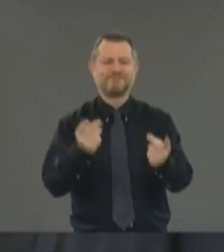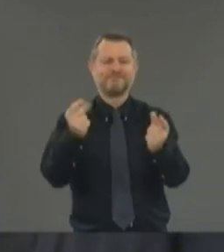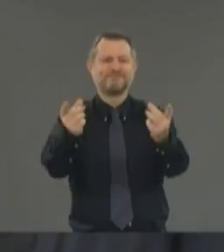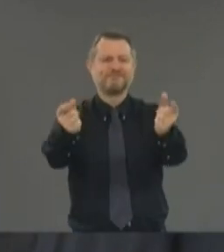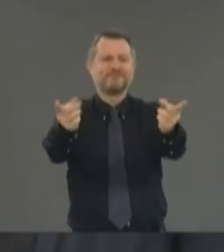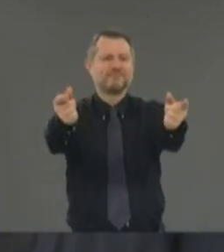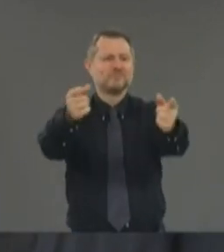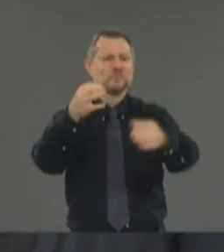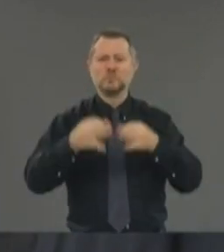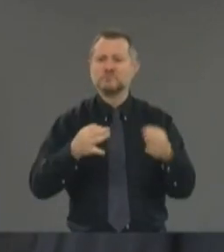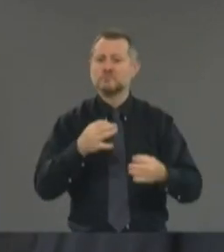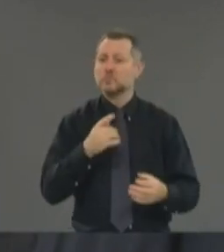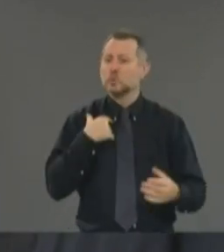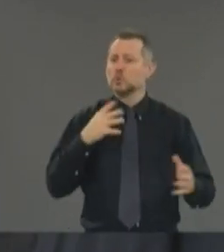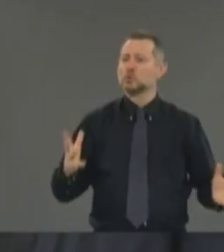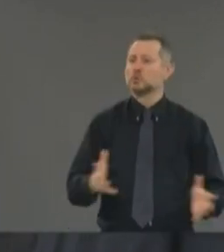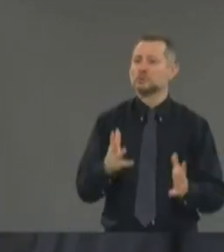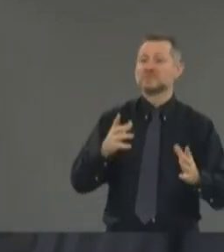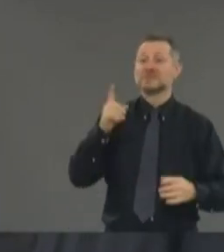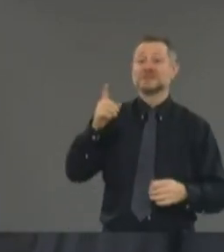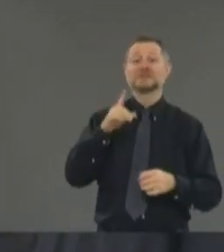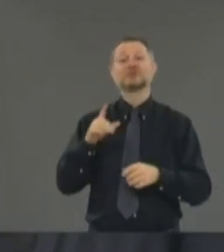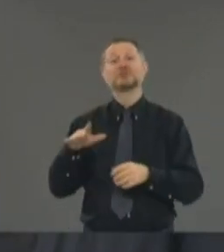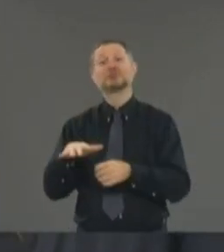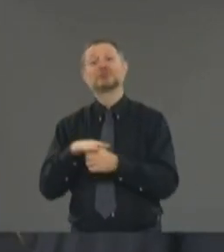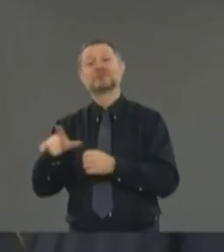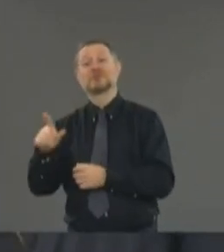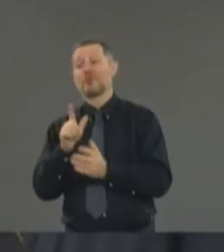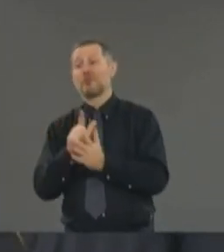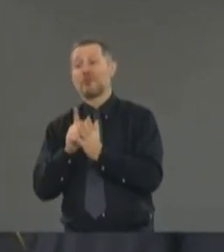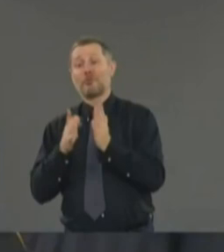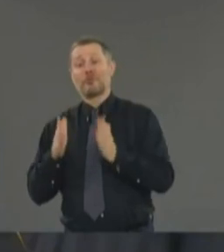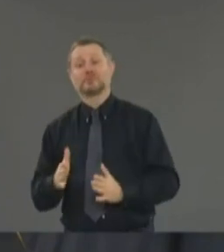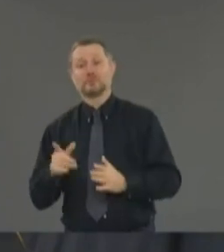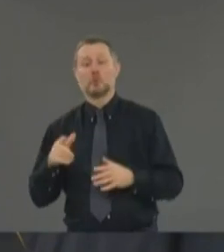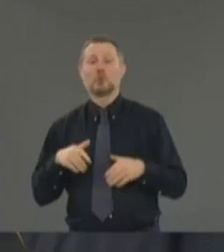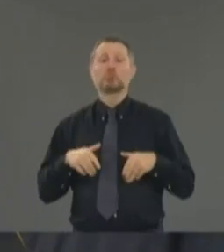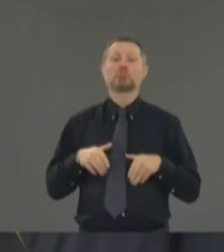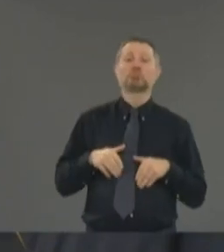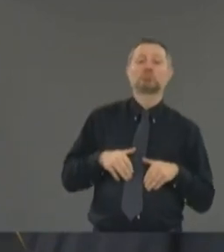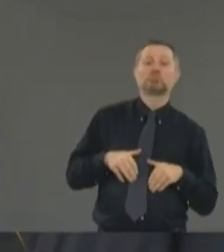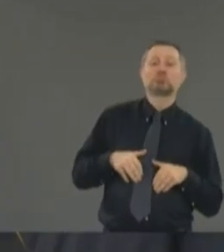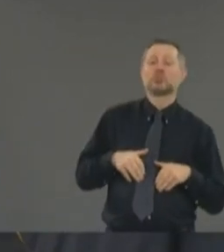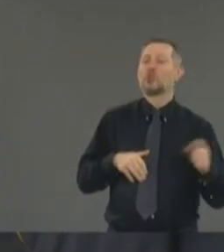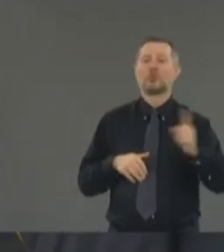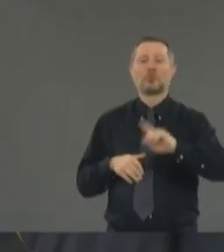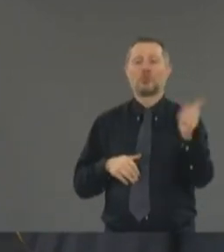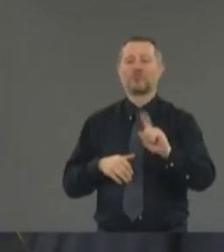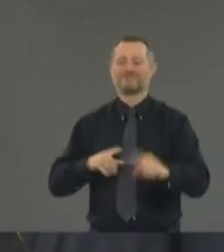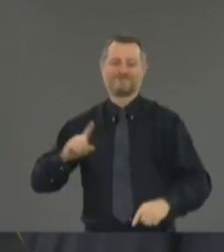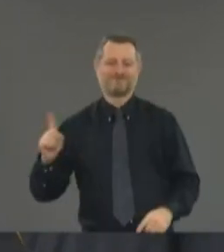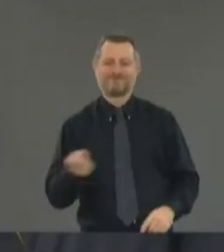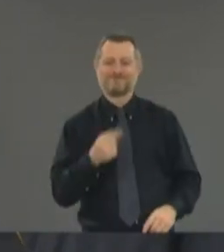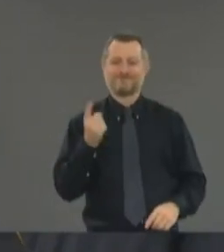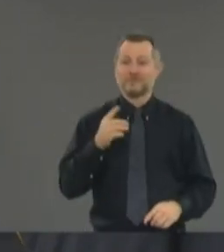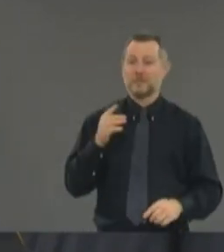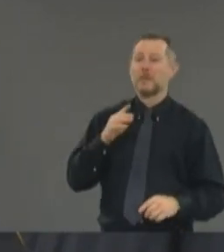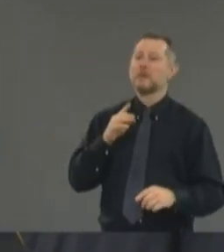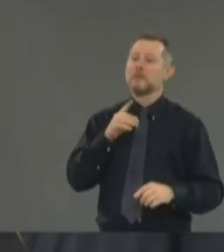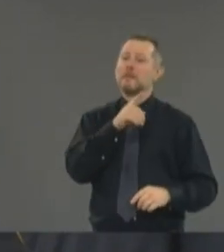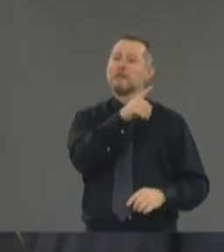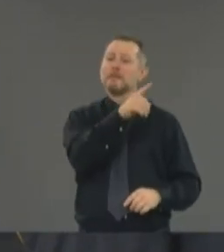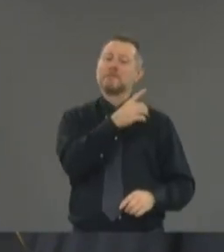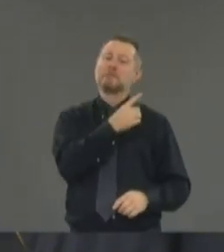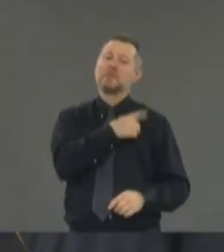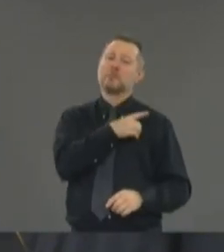I would encourage the district attorney not to do what happened in Minneapolis, which was the delay